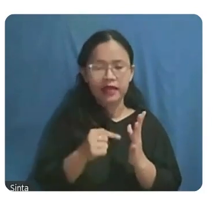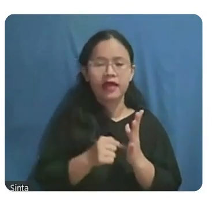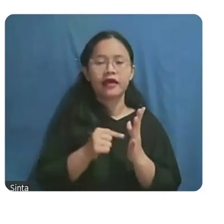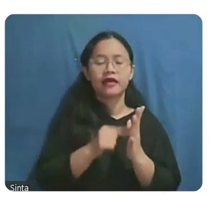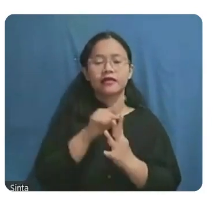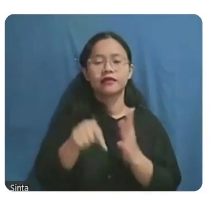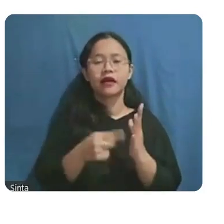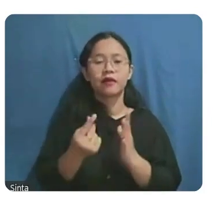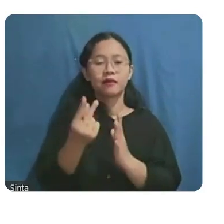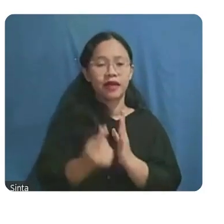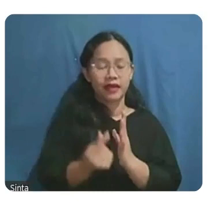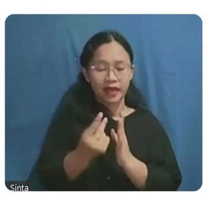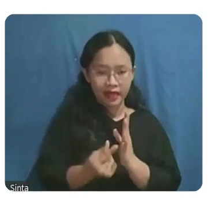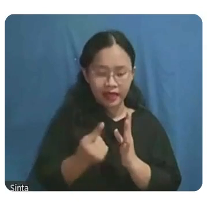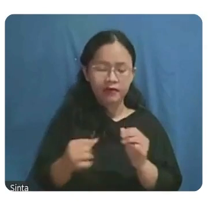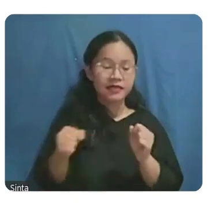trillion rupiah.